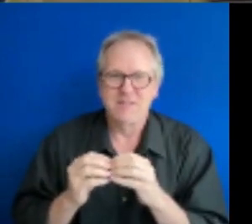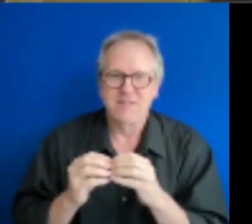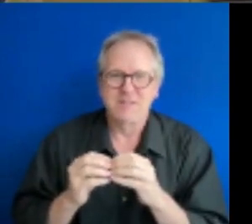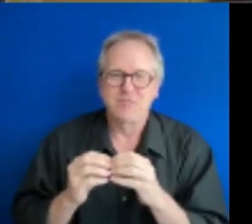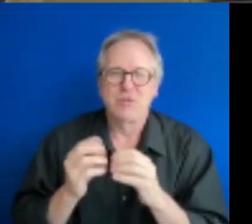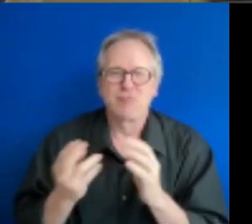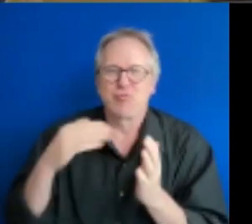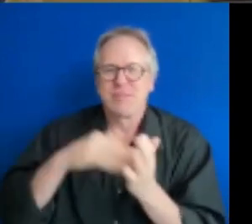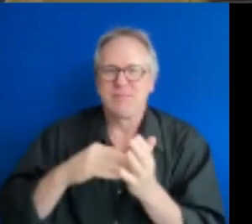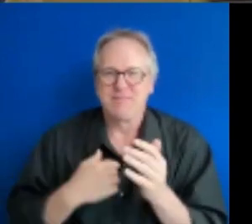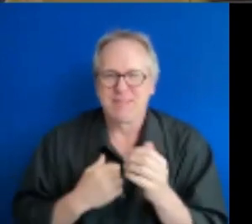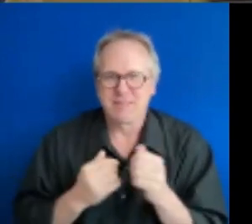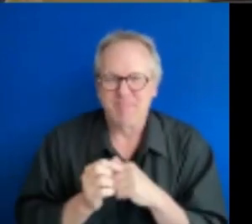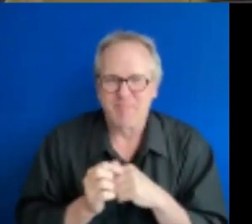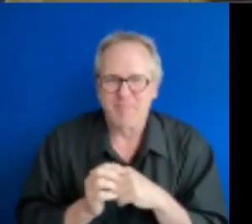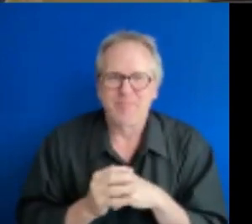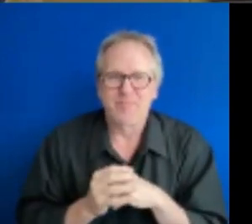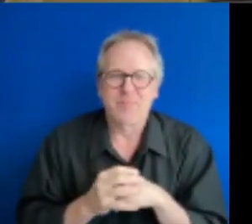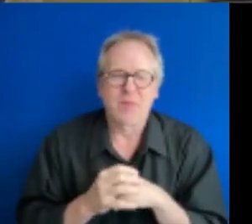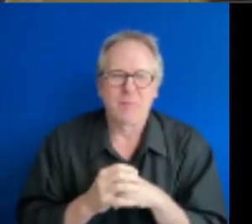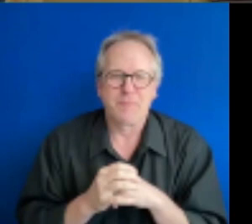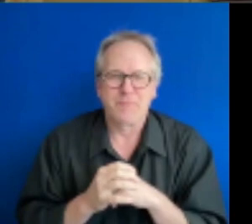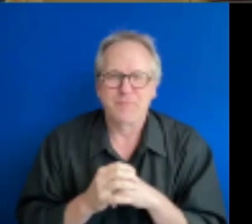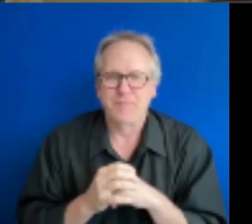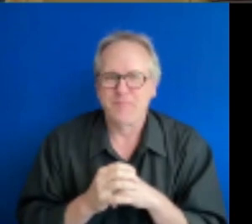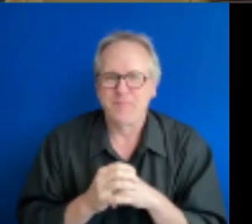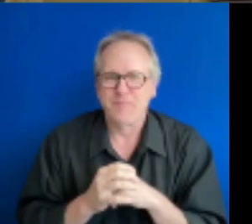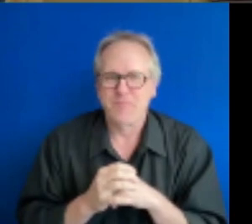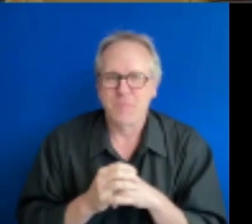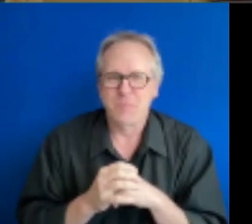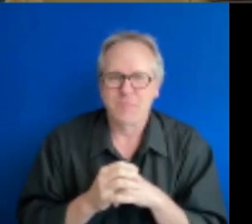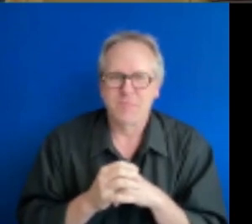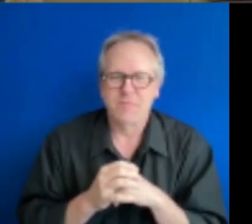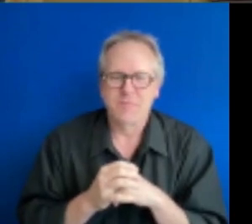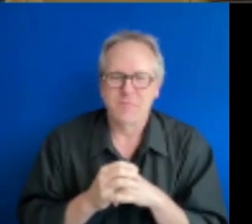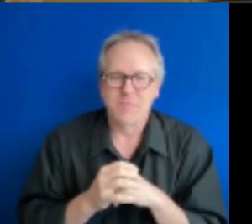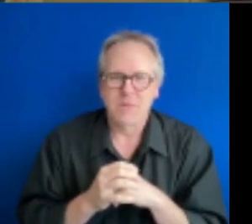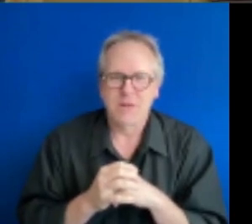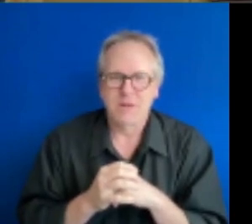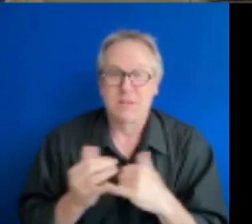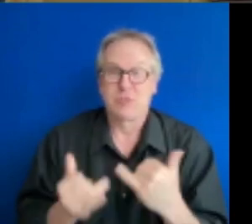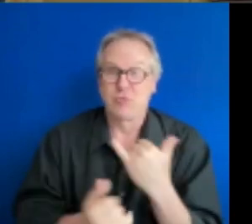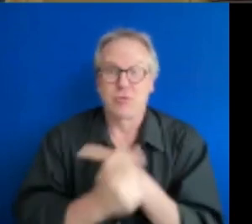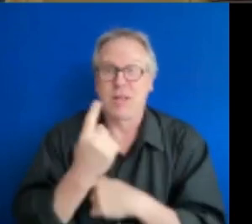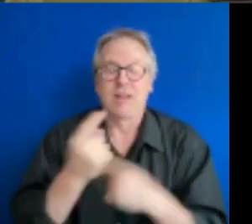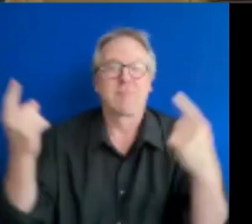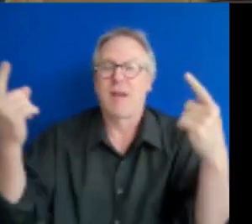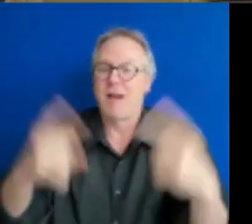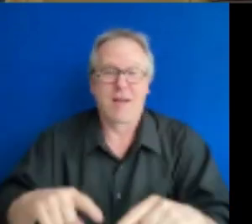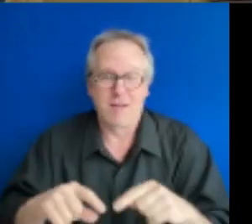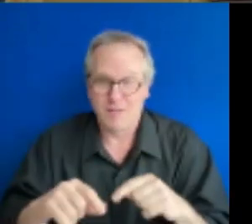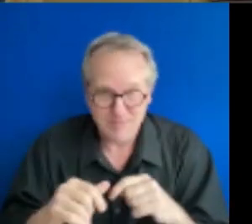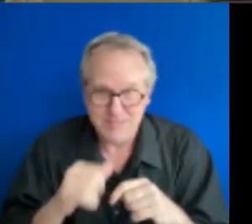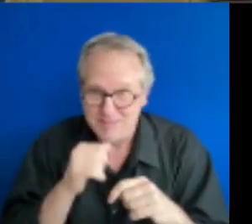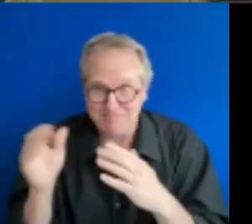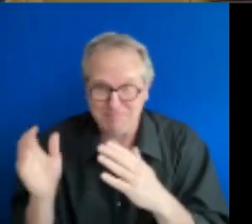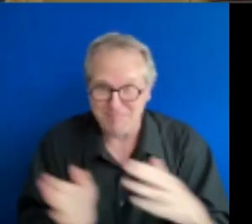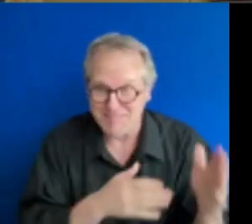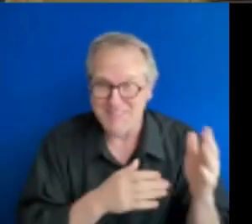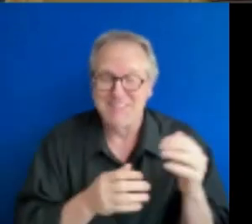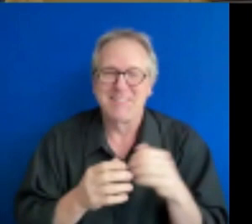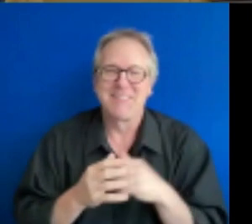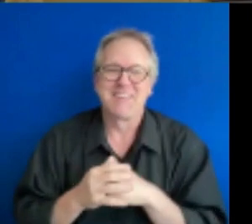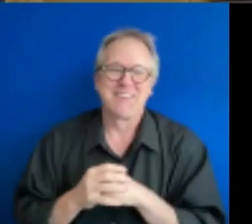me. And so today, by coincidence. So today, by coincidence. Is Global